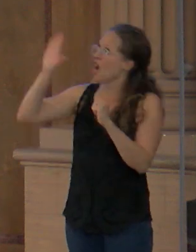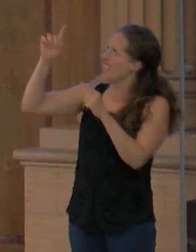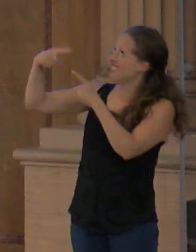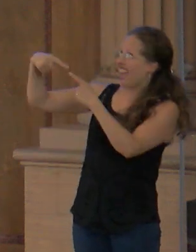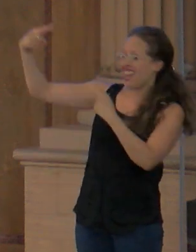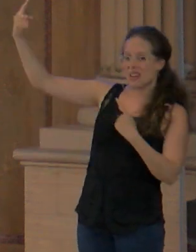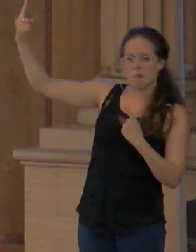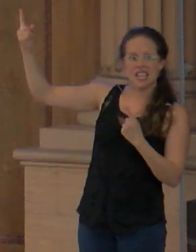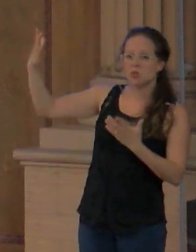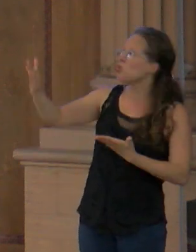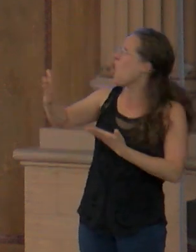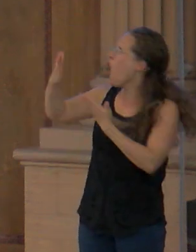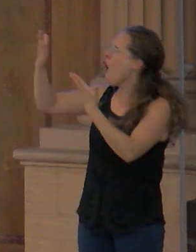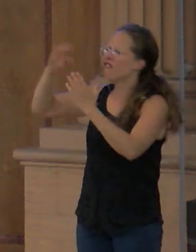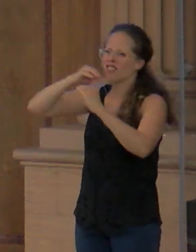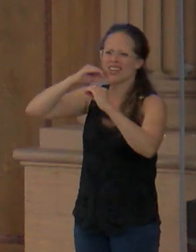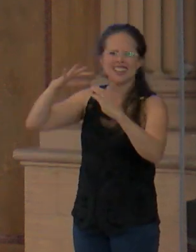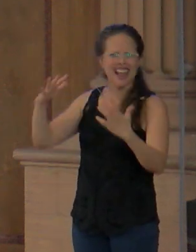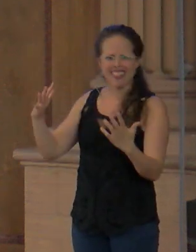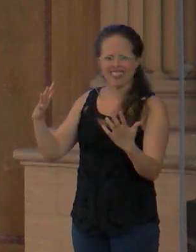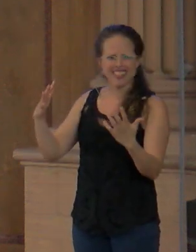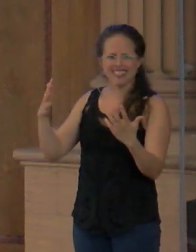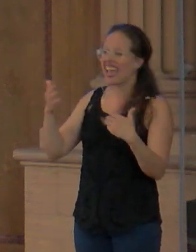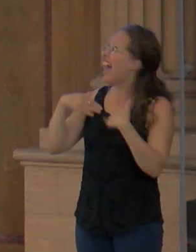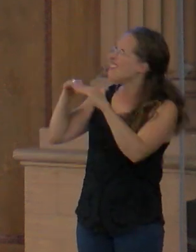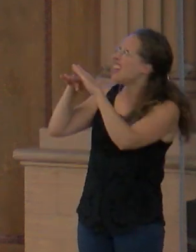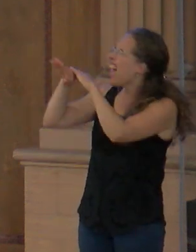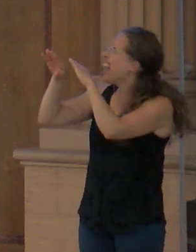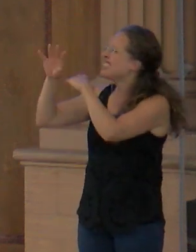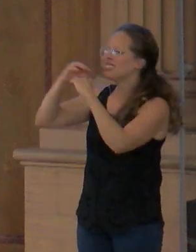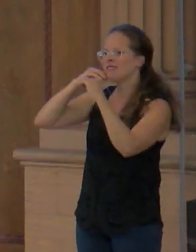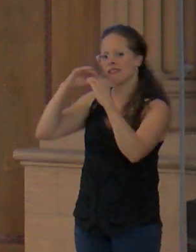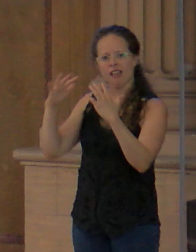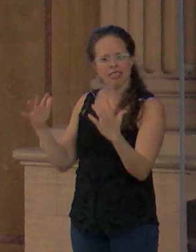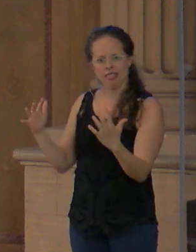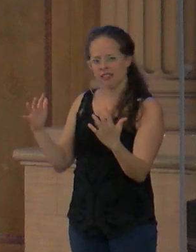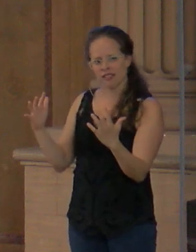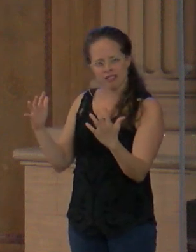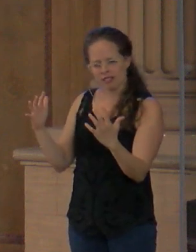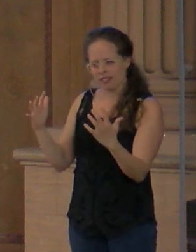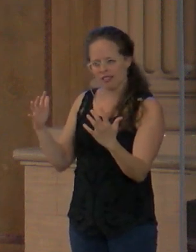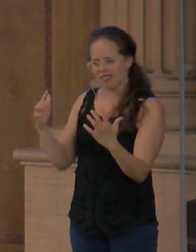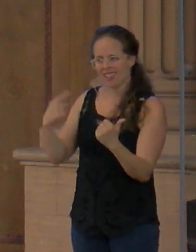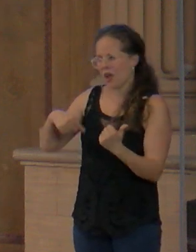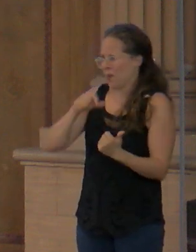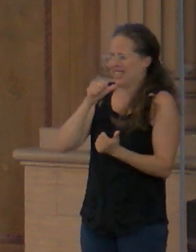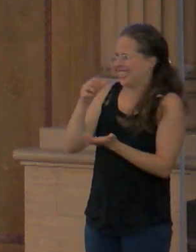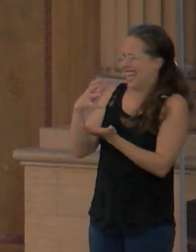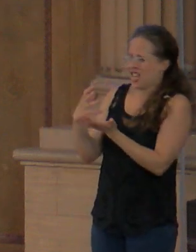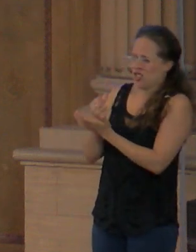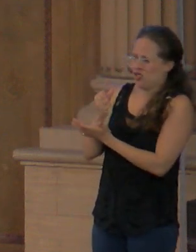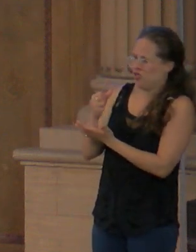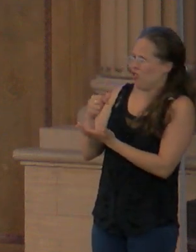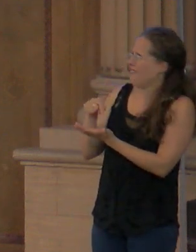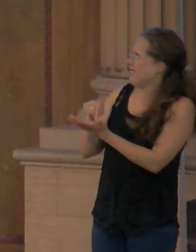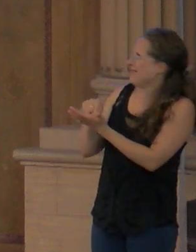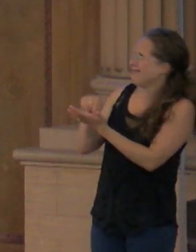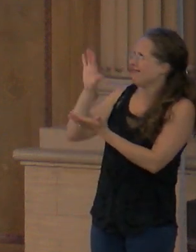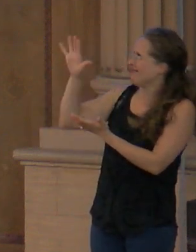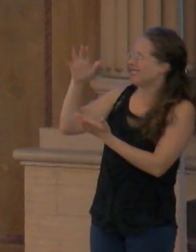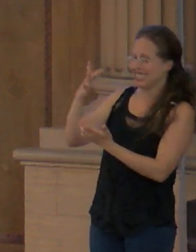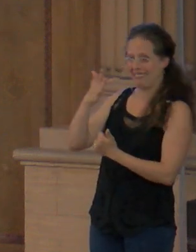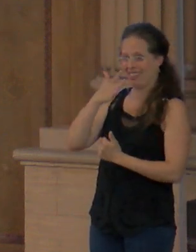to offer him. We had no access to his favor. We certainly didn't deserve his favor. We deserved his